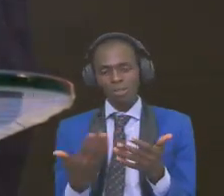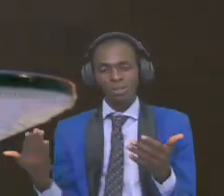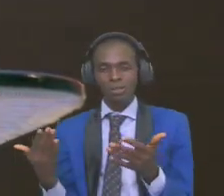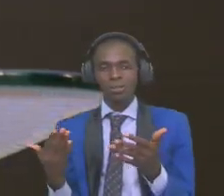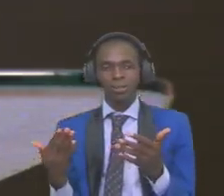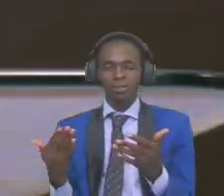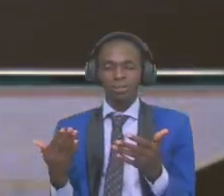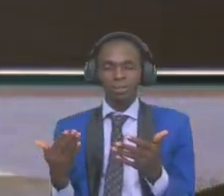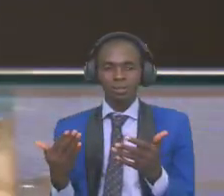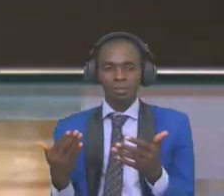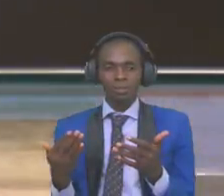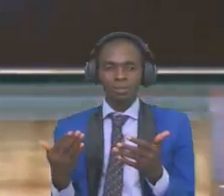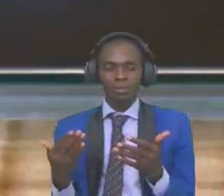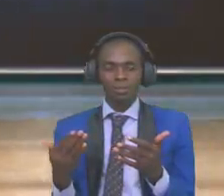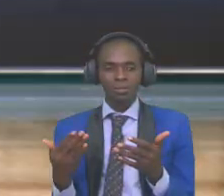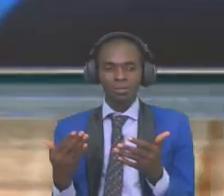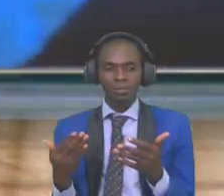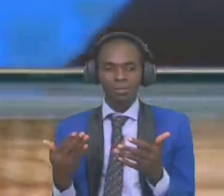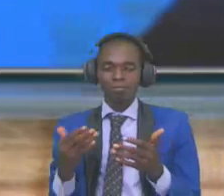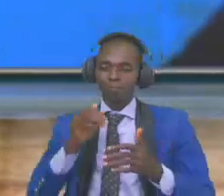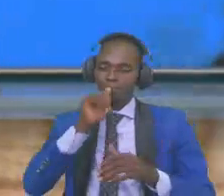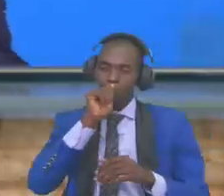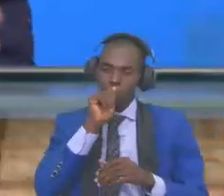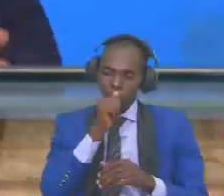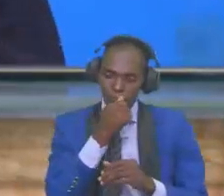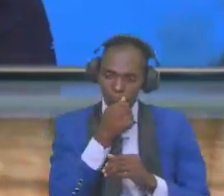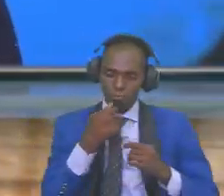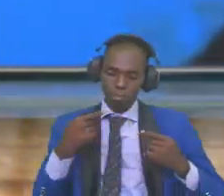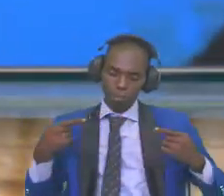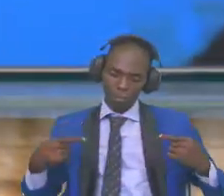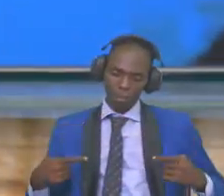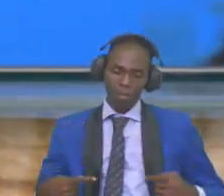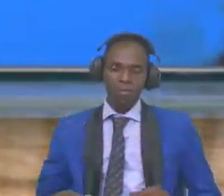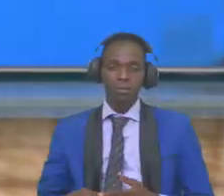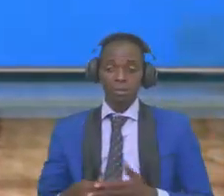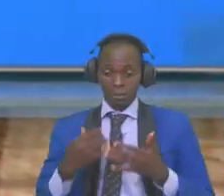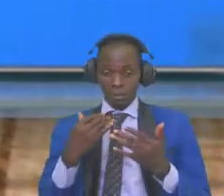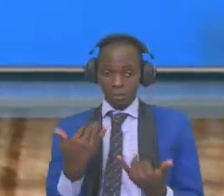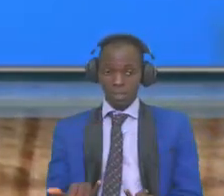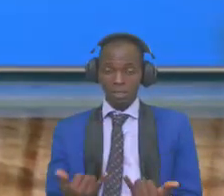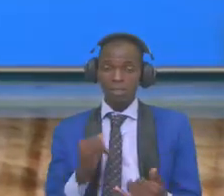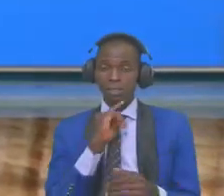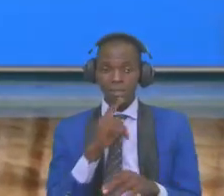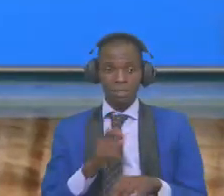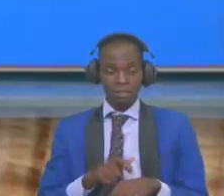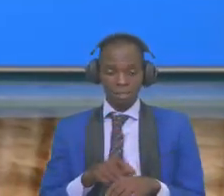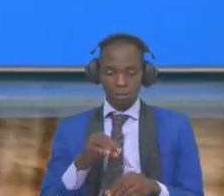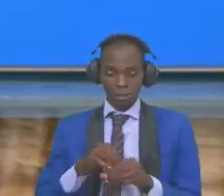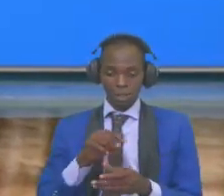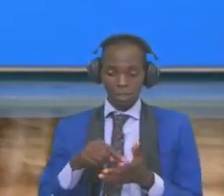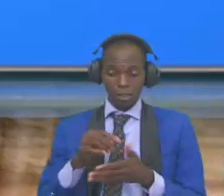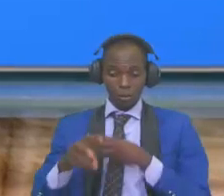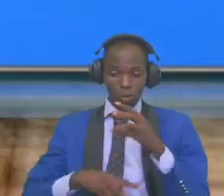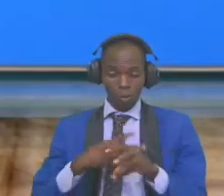endure afflictions. Here is, this is the time in this world when people